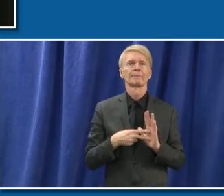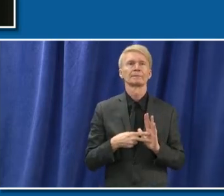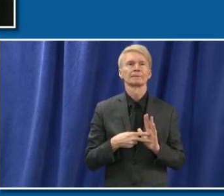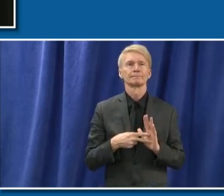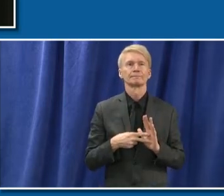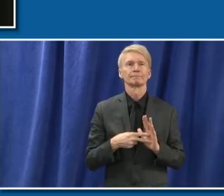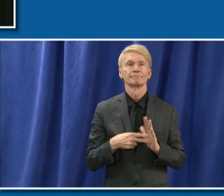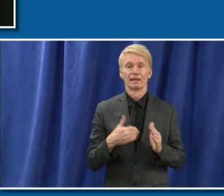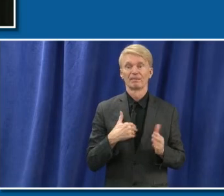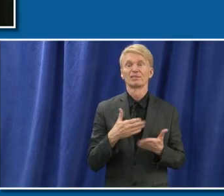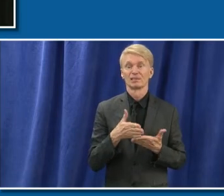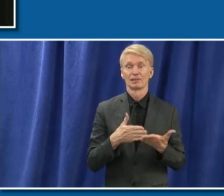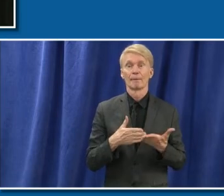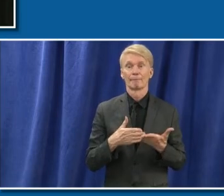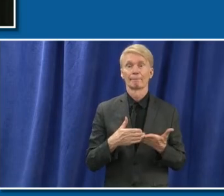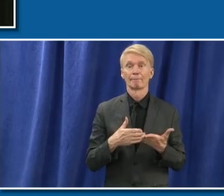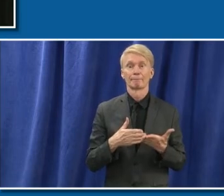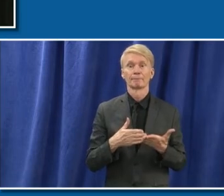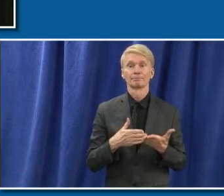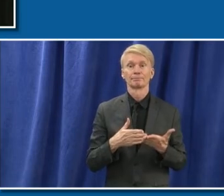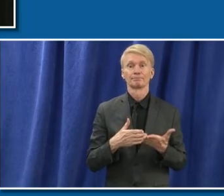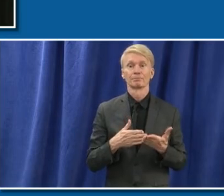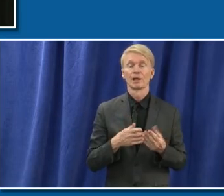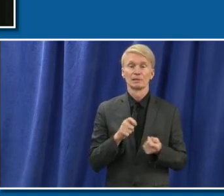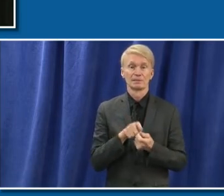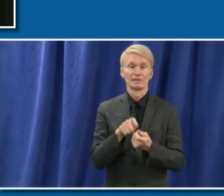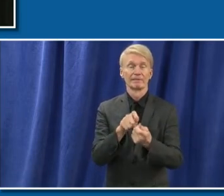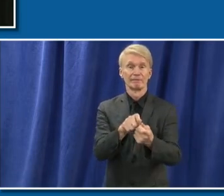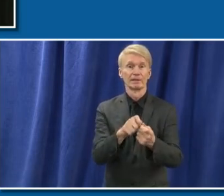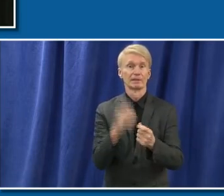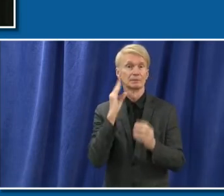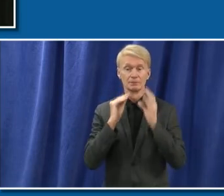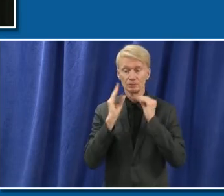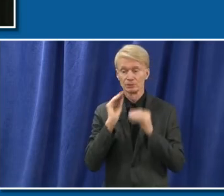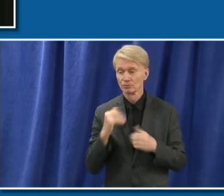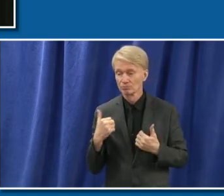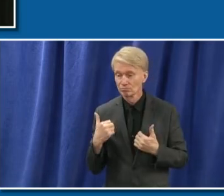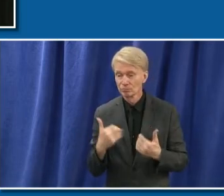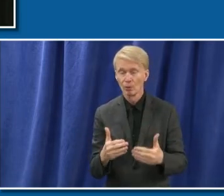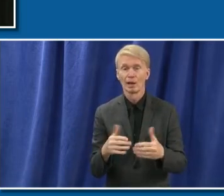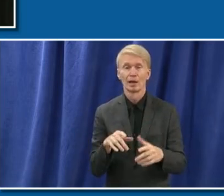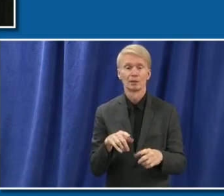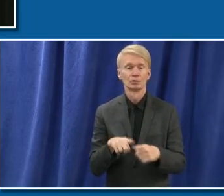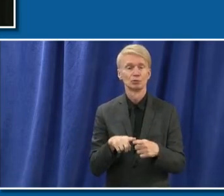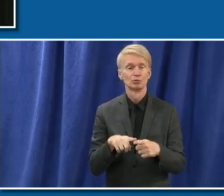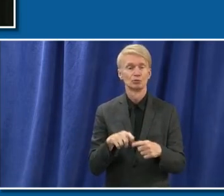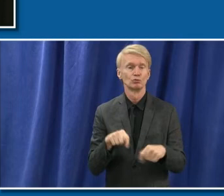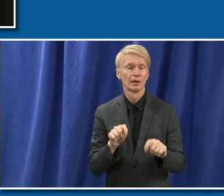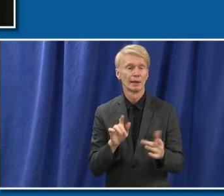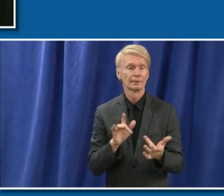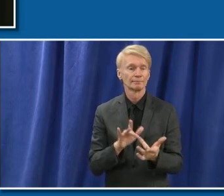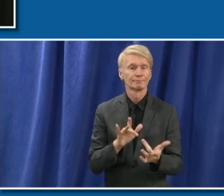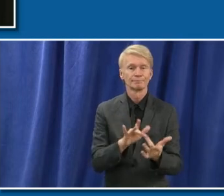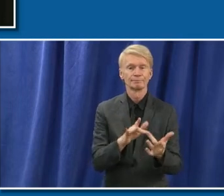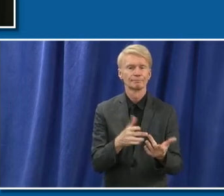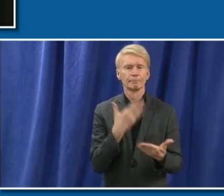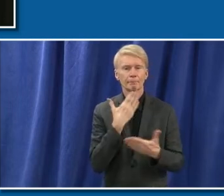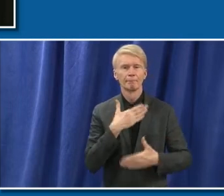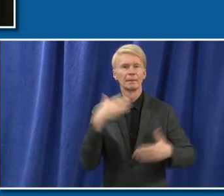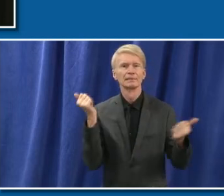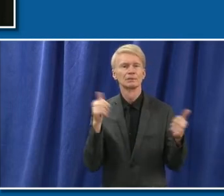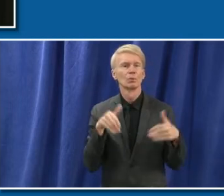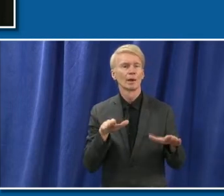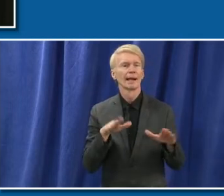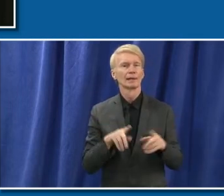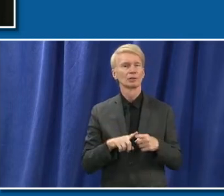been some specific work already, and there will be much more thinking about what kind of specific messaging might be